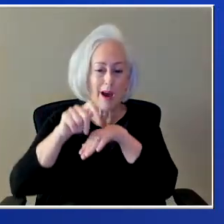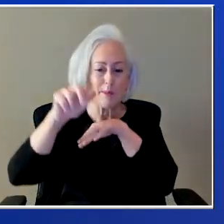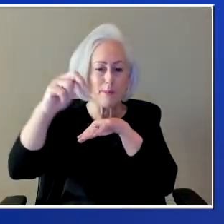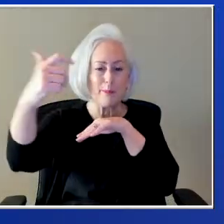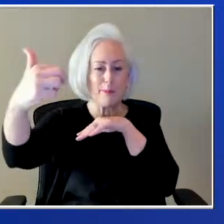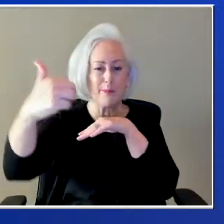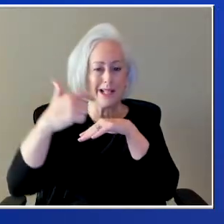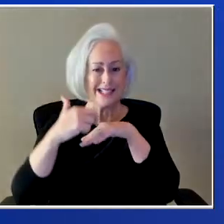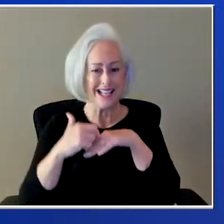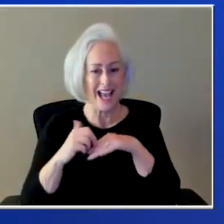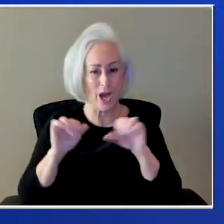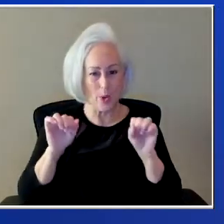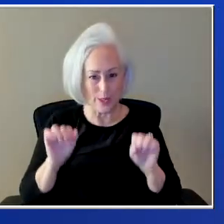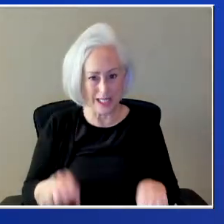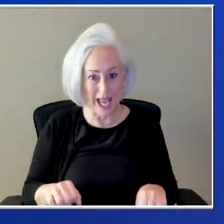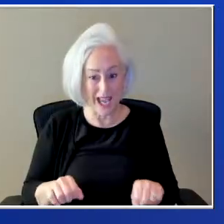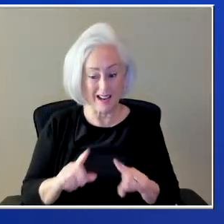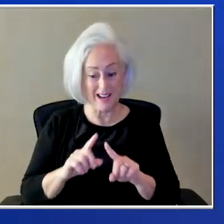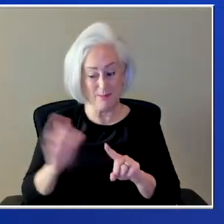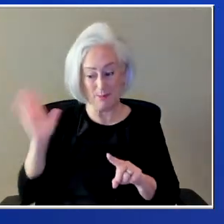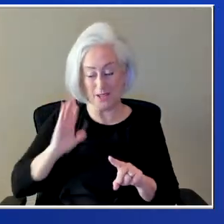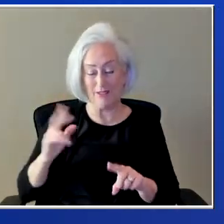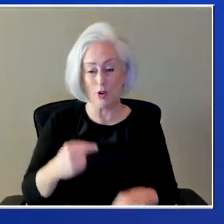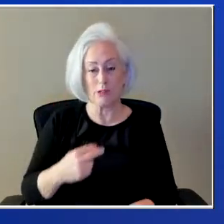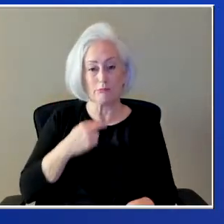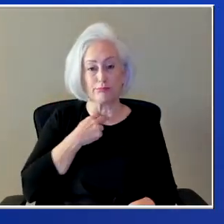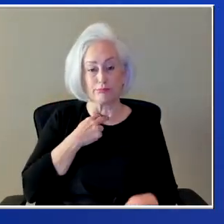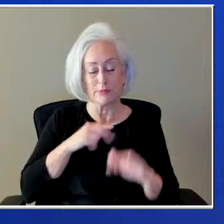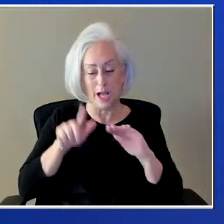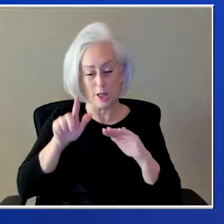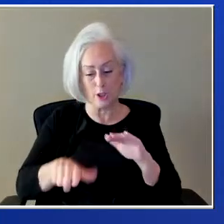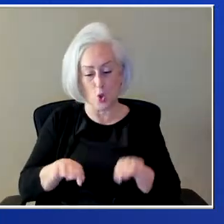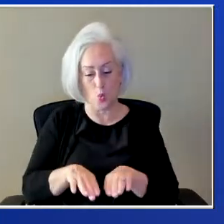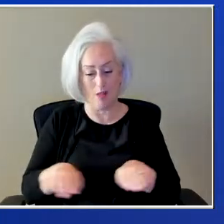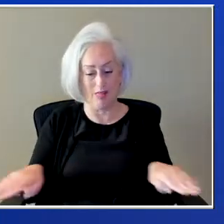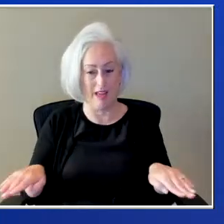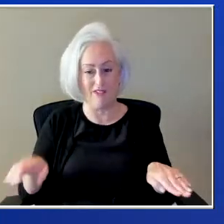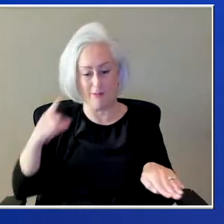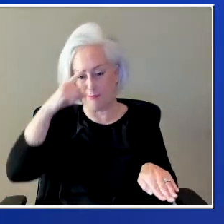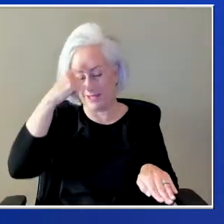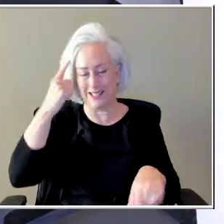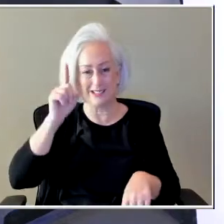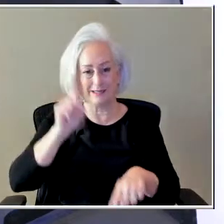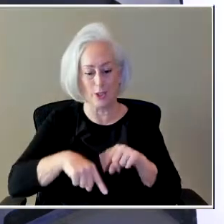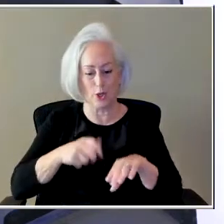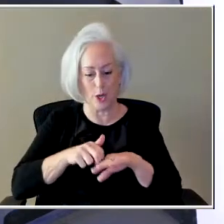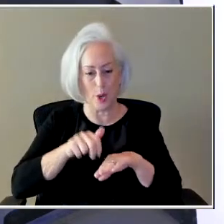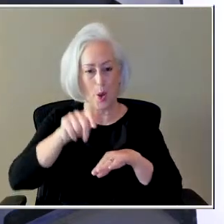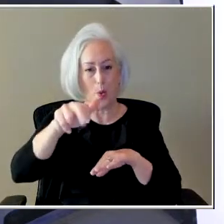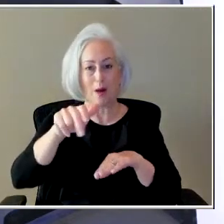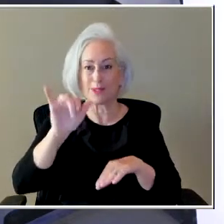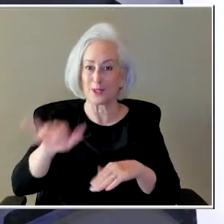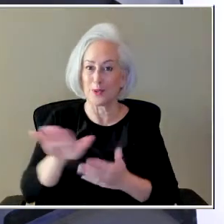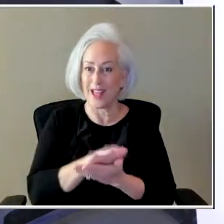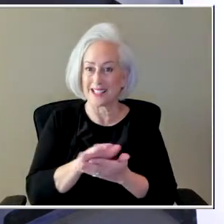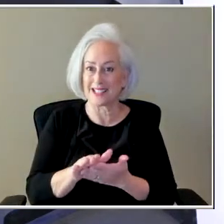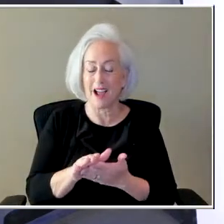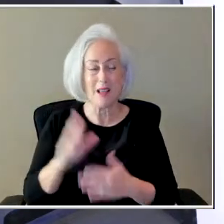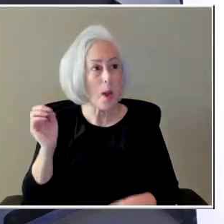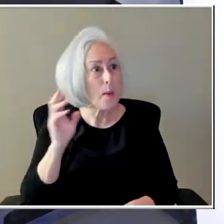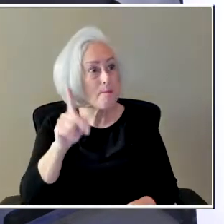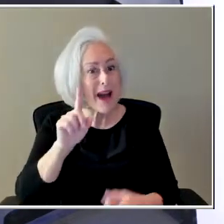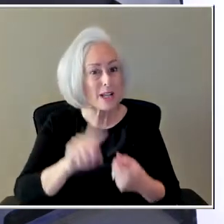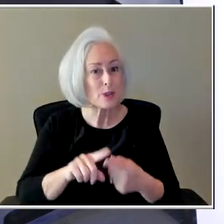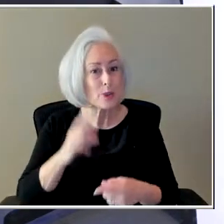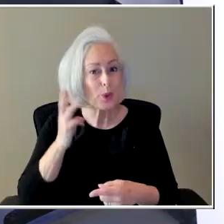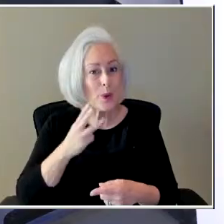the lower area of our home because she couldn't navigate the stairs prior. So it's been nice. Back to wineries. Yes. That's good. That's good.